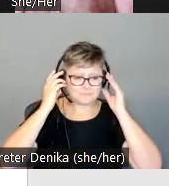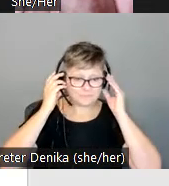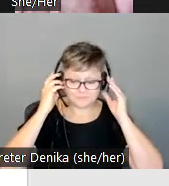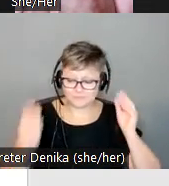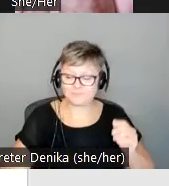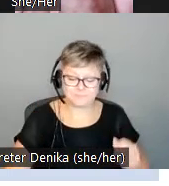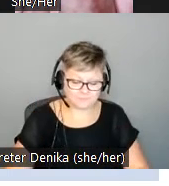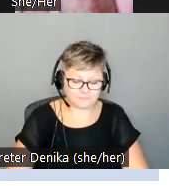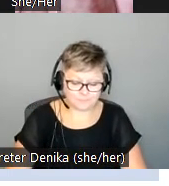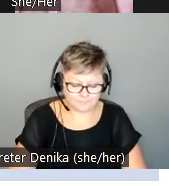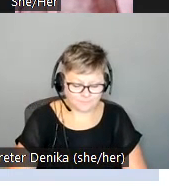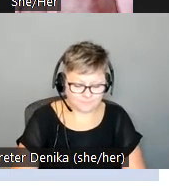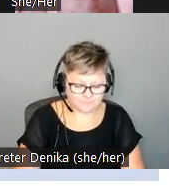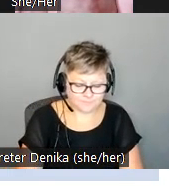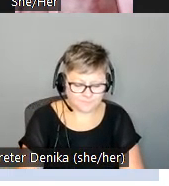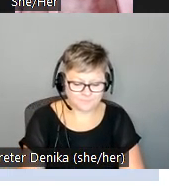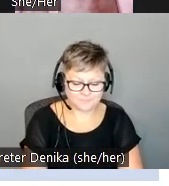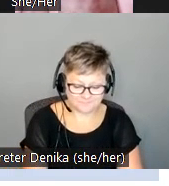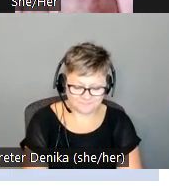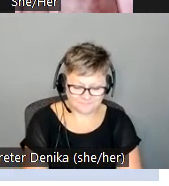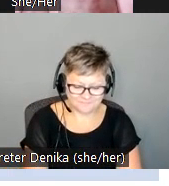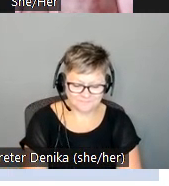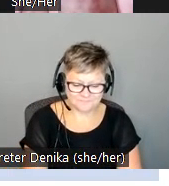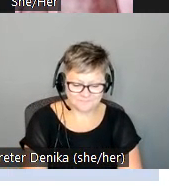Great. So thank everybody for